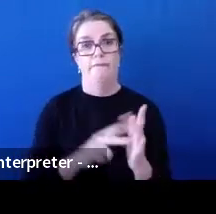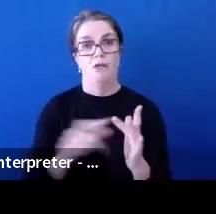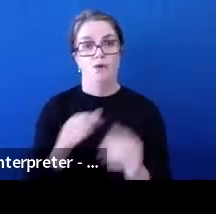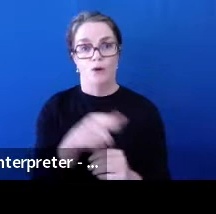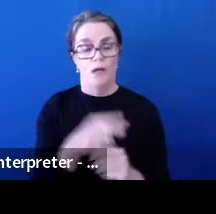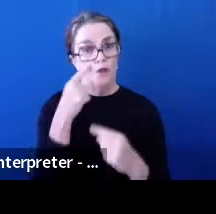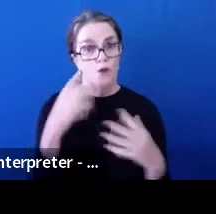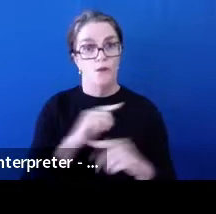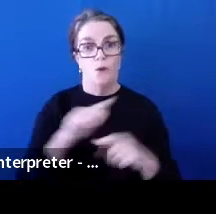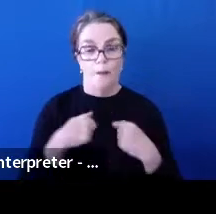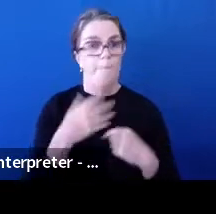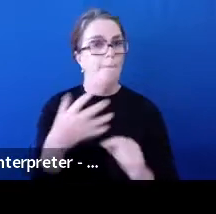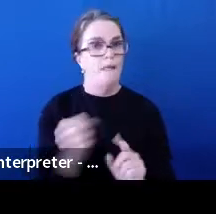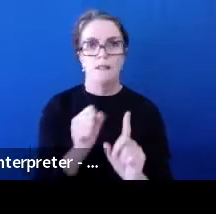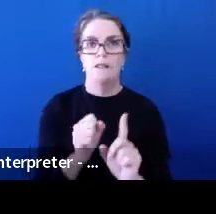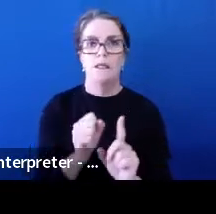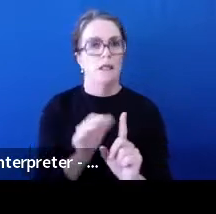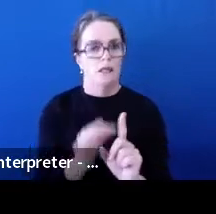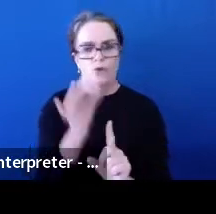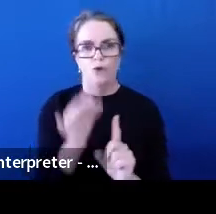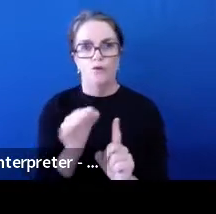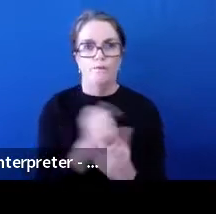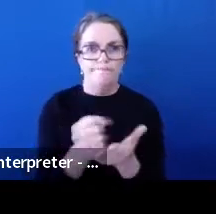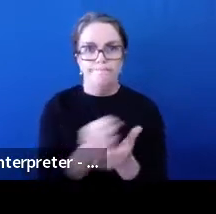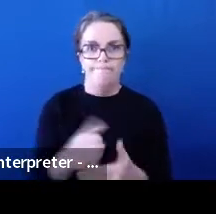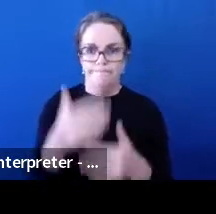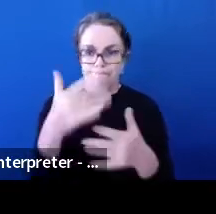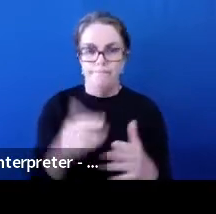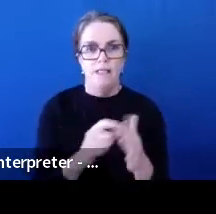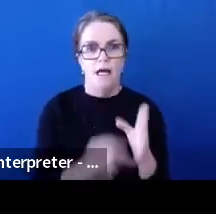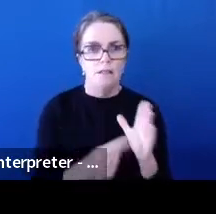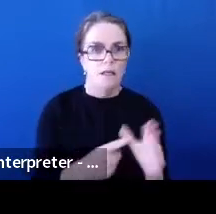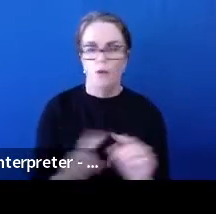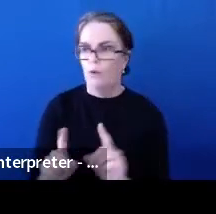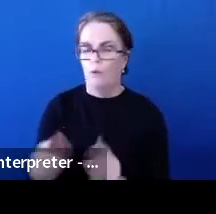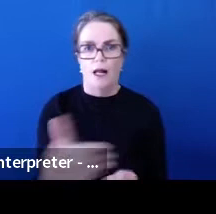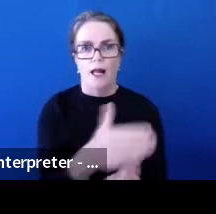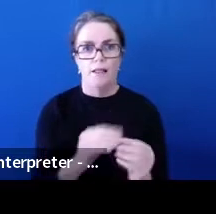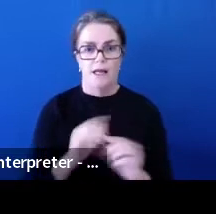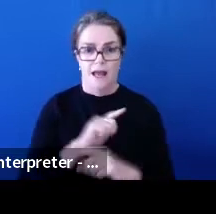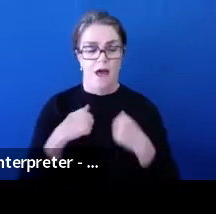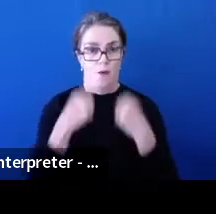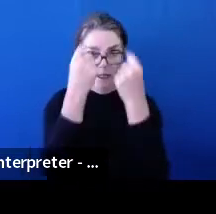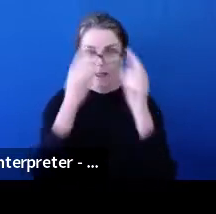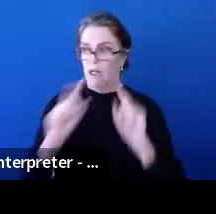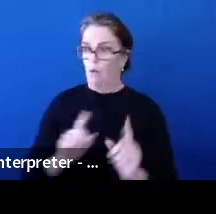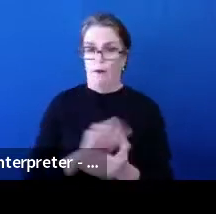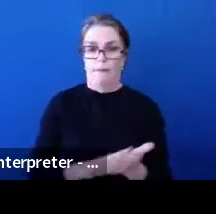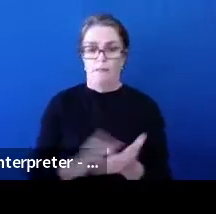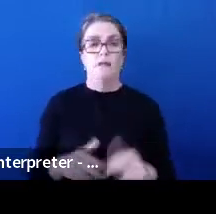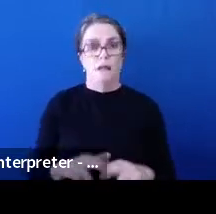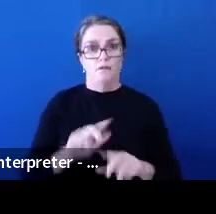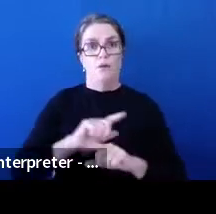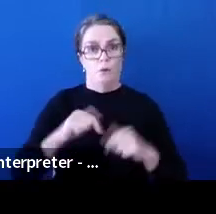is collected. We need to improve our understanding of what it means if we are to provide